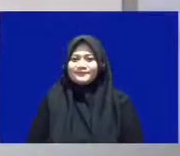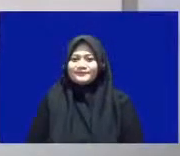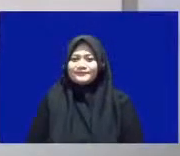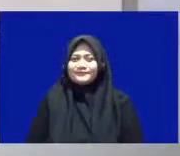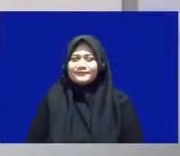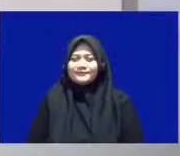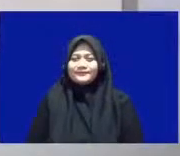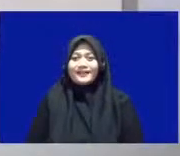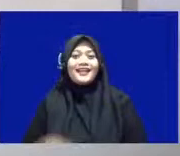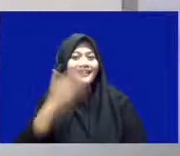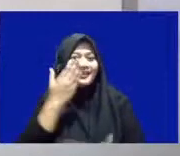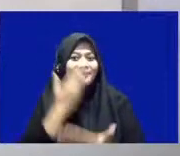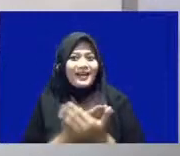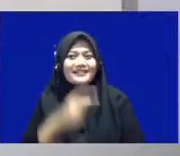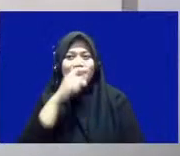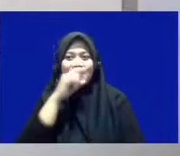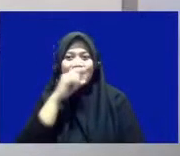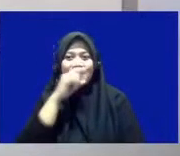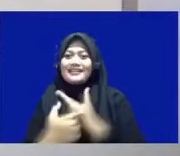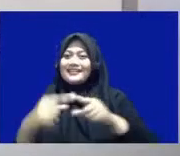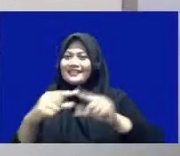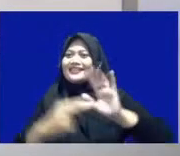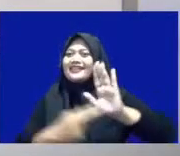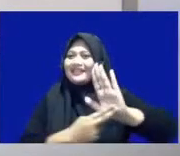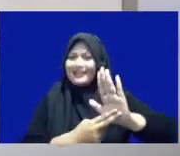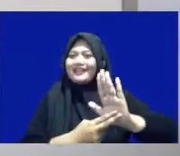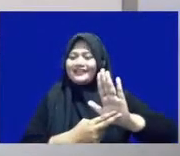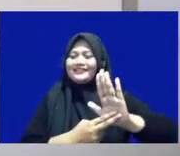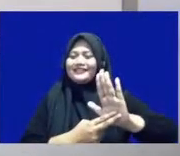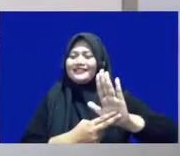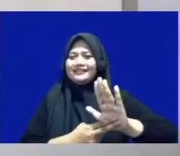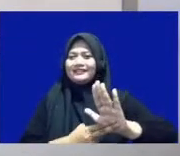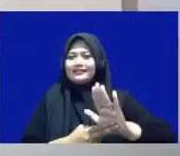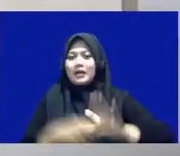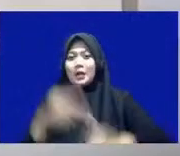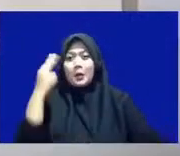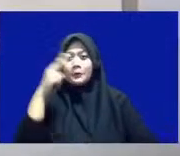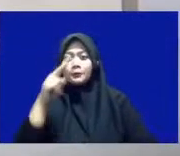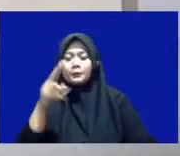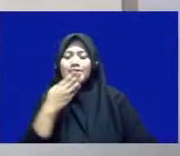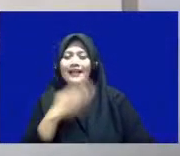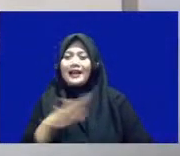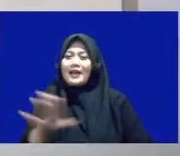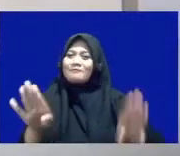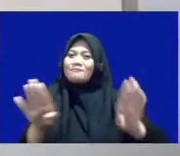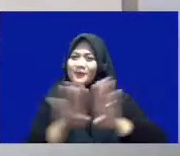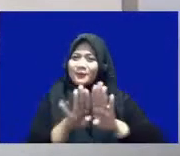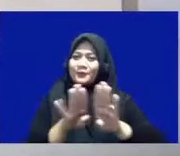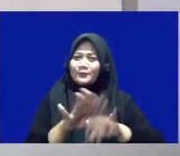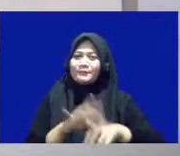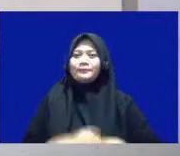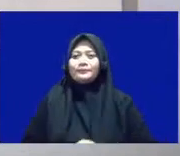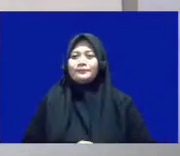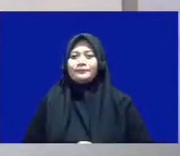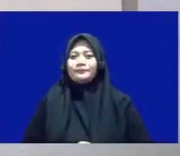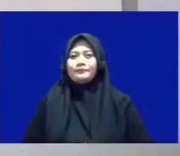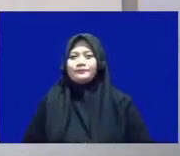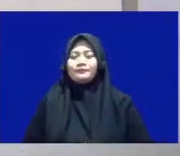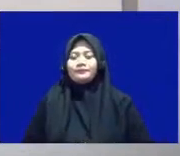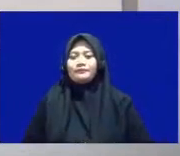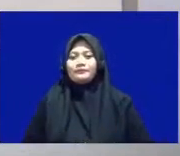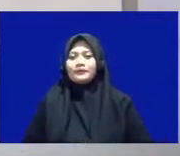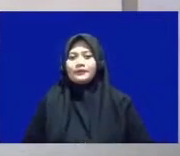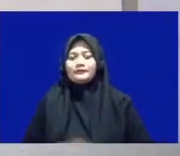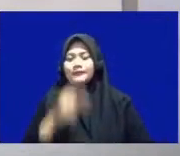Thank you, Mr. Ian Kusmadiano, for your closing remarks. So, ladies and gentlemen, now we have come to the end